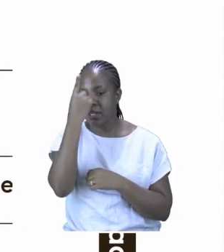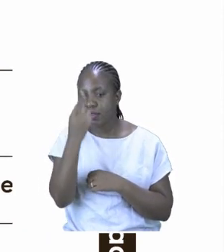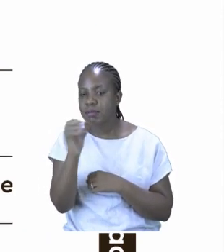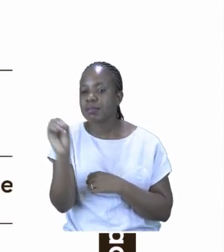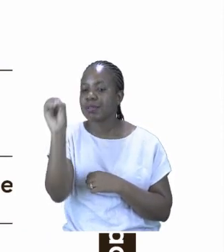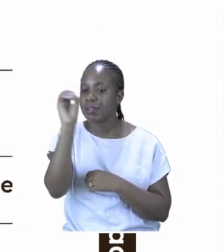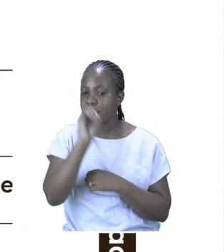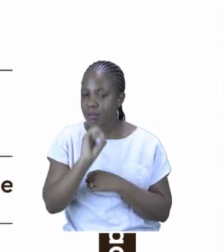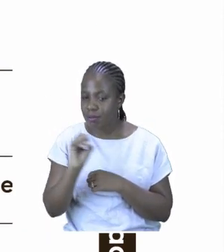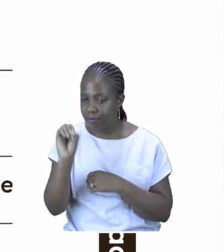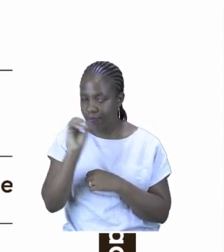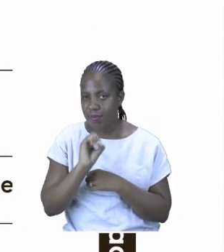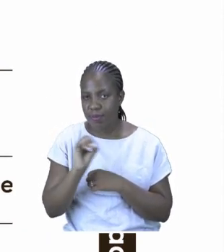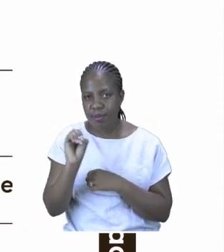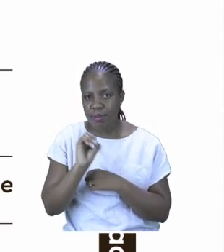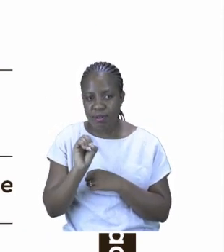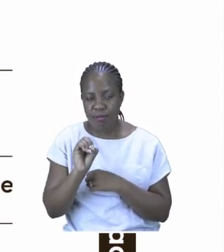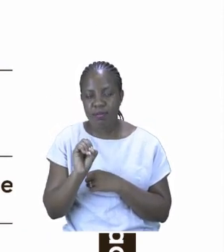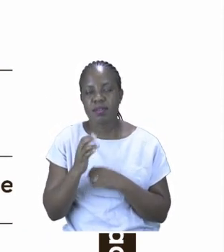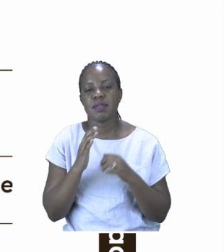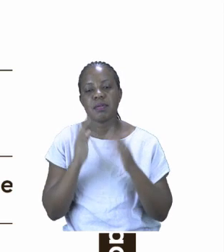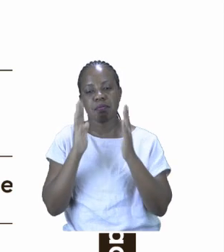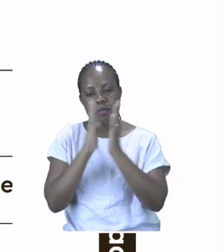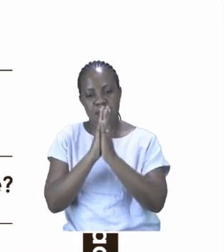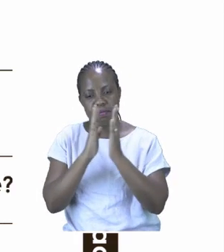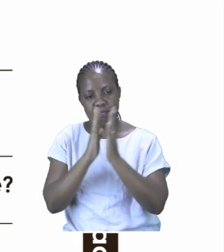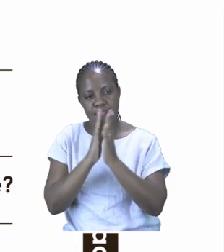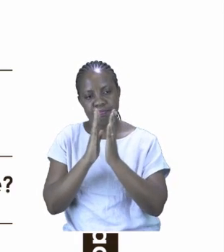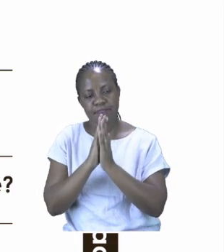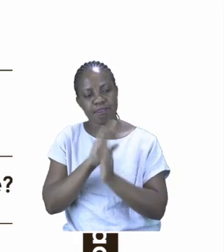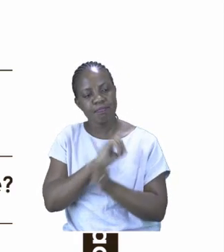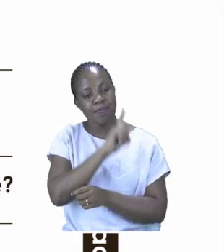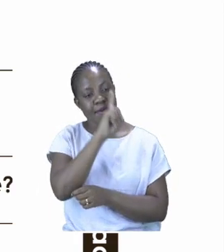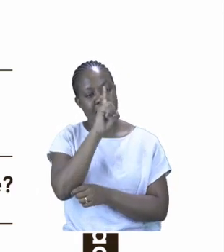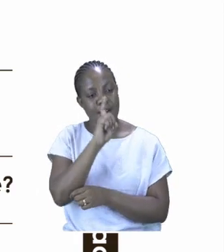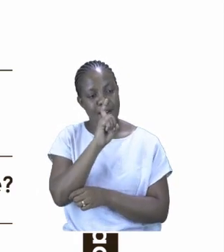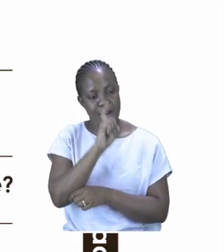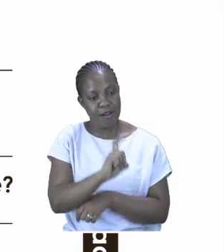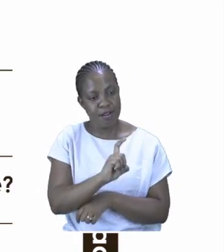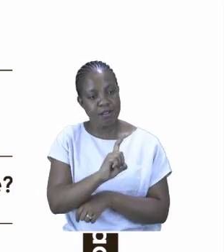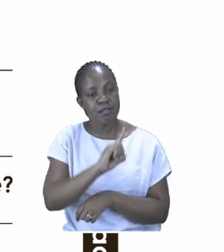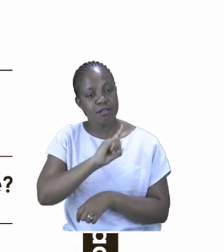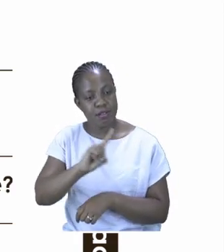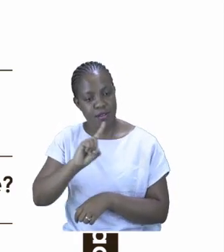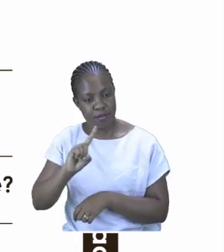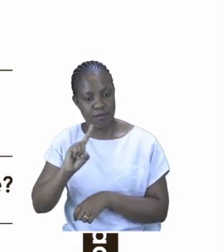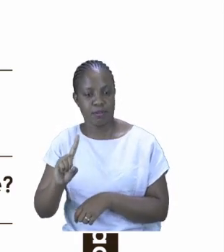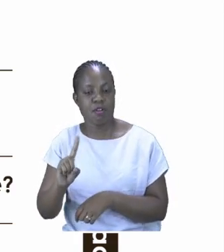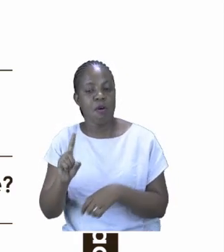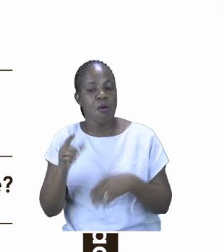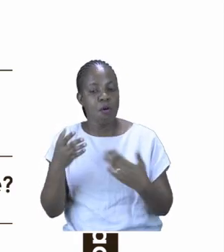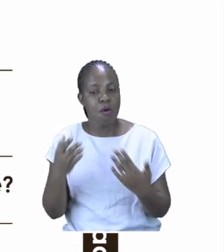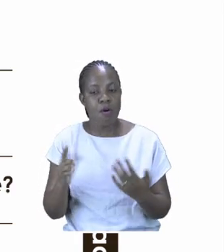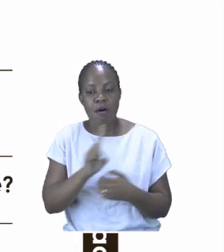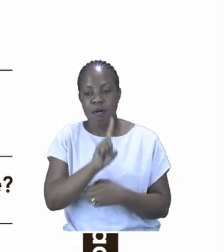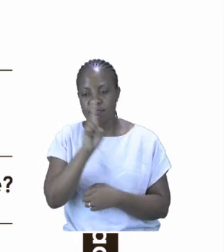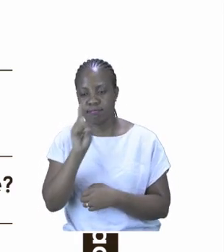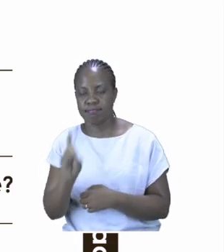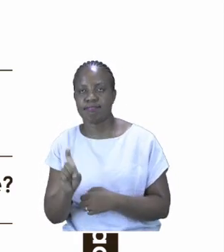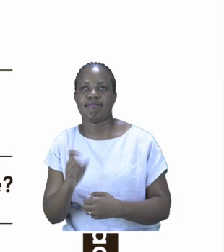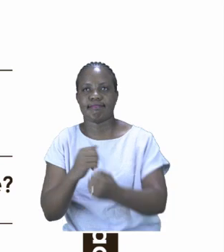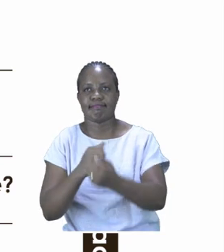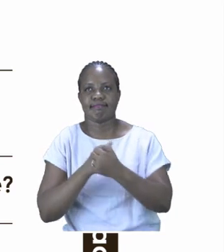the questions, please ask your teacher or your parents.